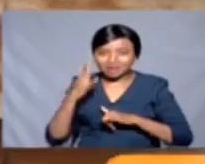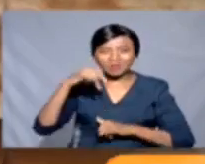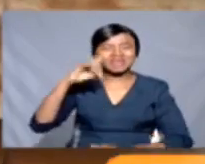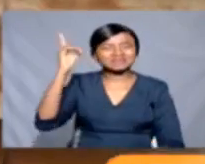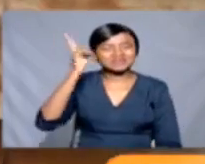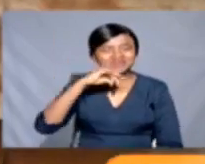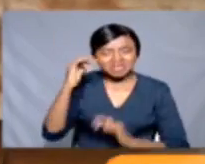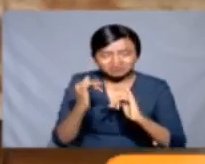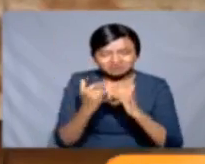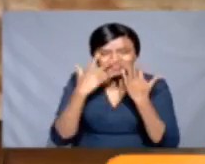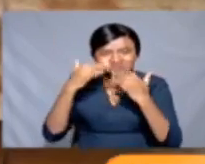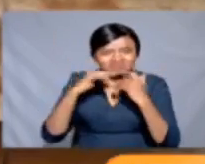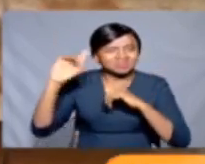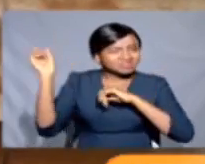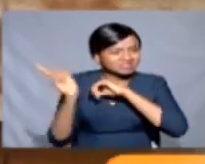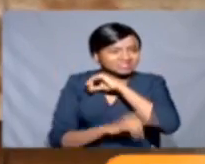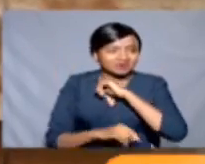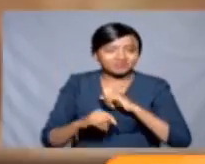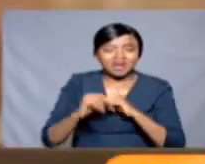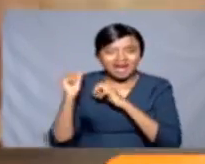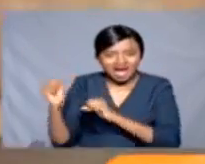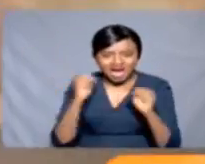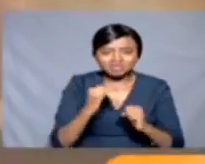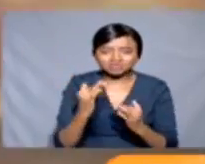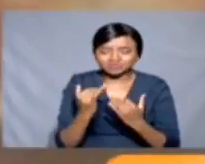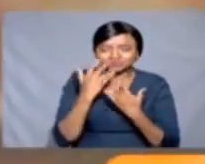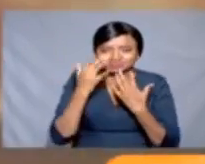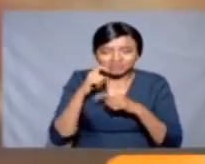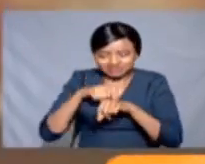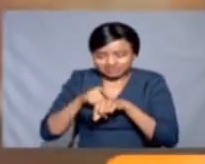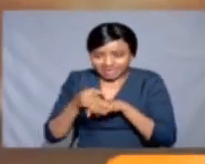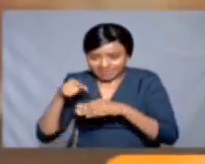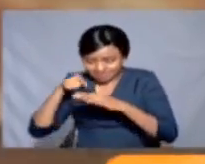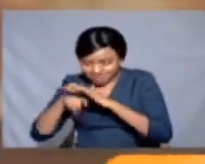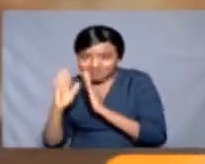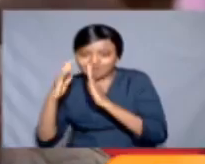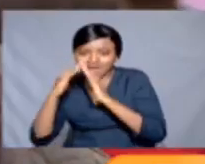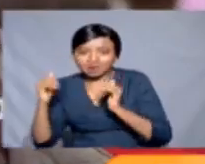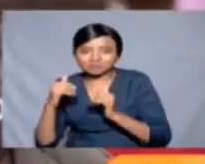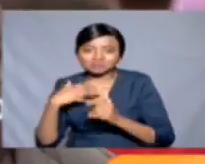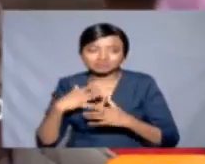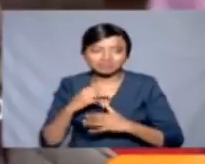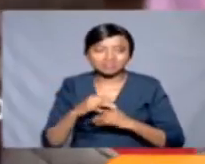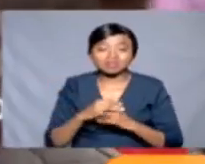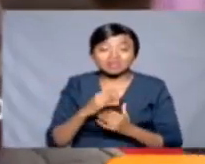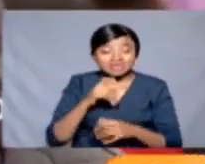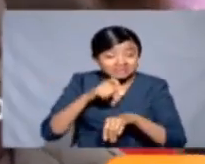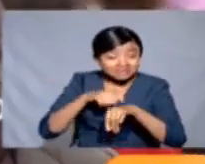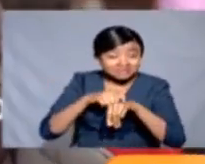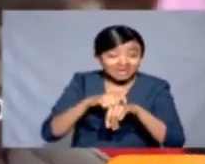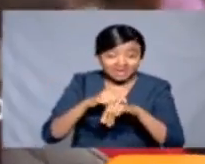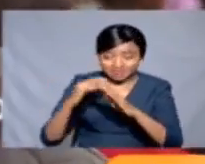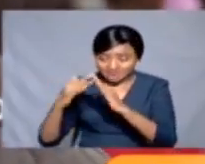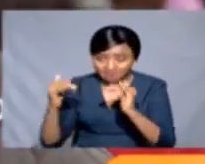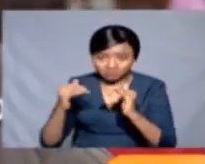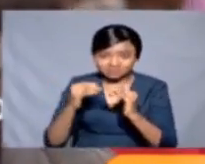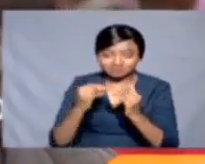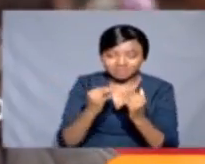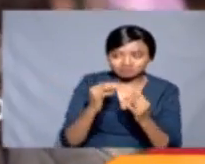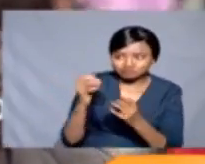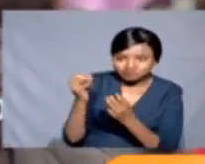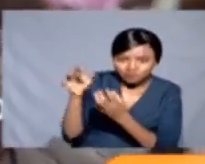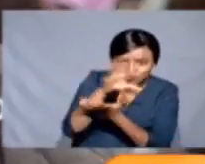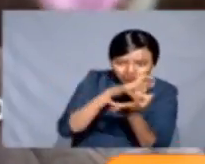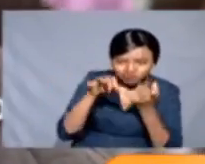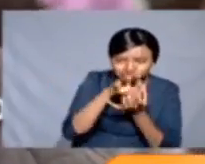pollution. They say it's hard to breathe well indoors. One can only pant. Hiyo moshi kingia ndani ya manyumba za watu,